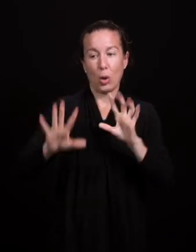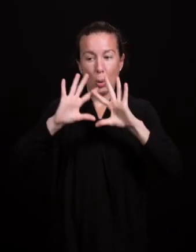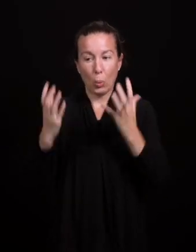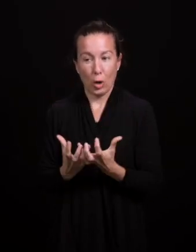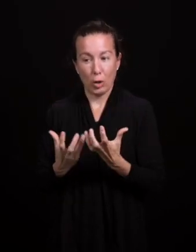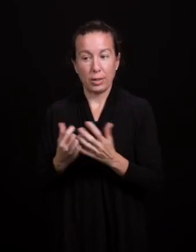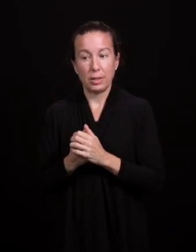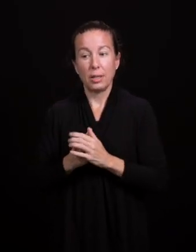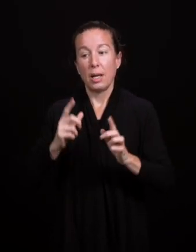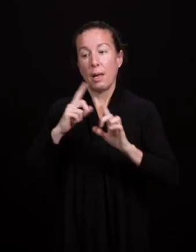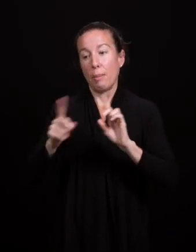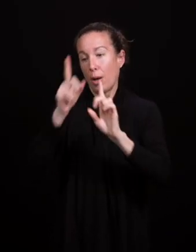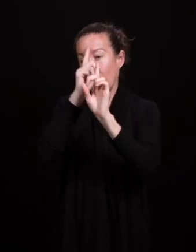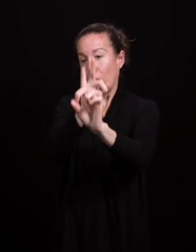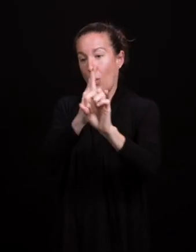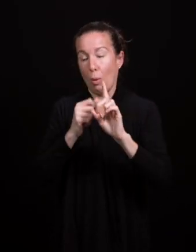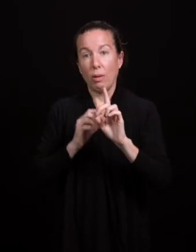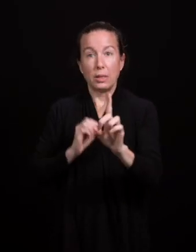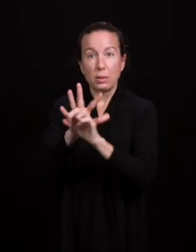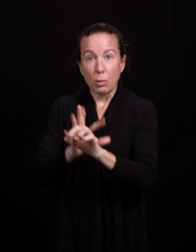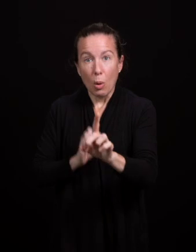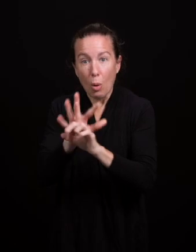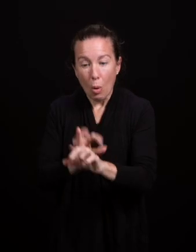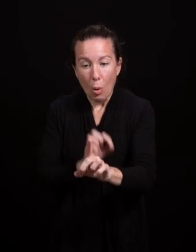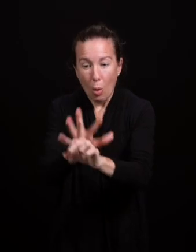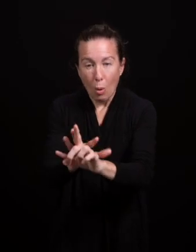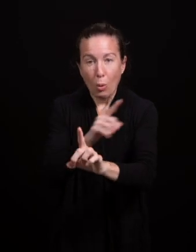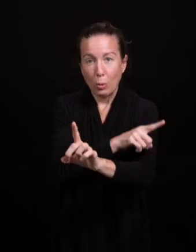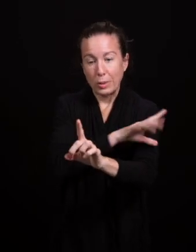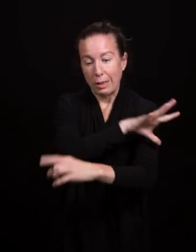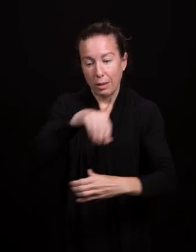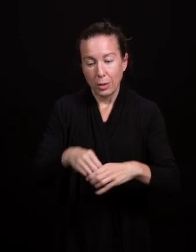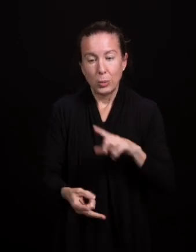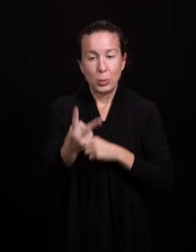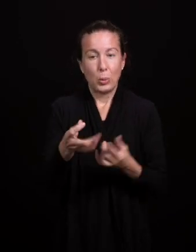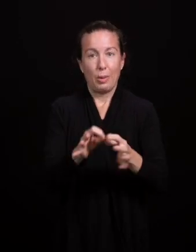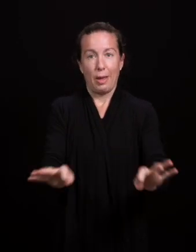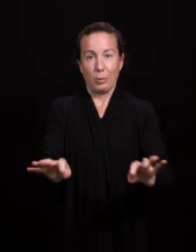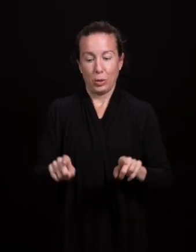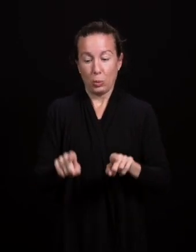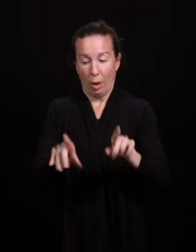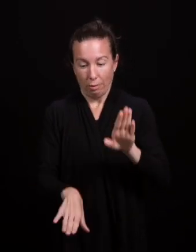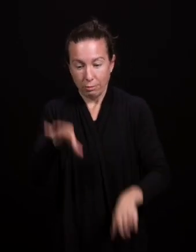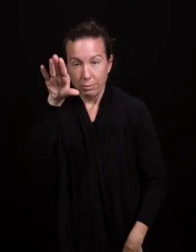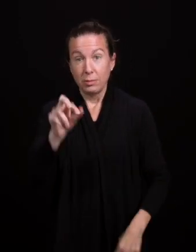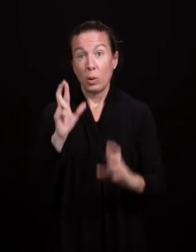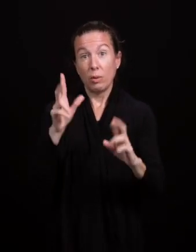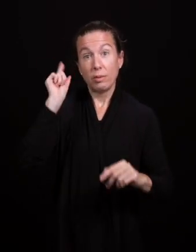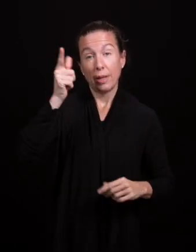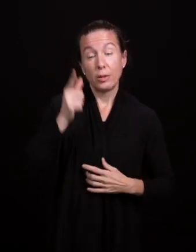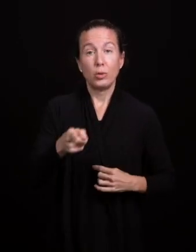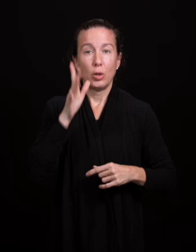However, we wanted to keep exposing her more and more as she's gotten older, and hopefully she'll be able to make a choice